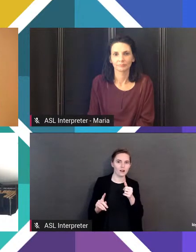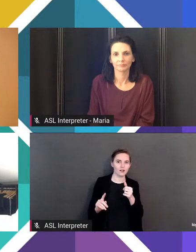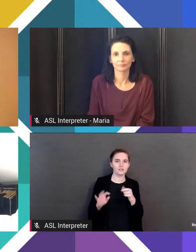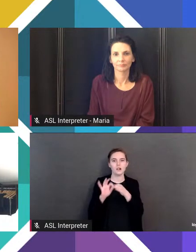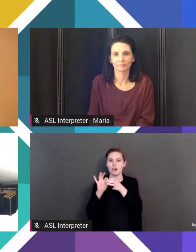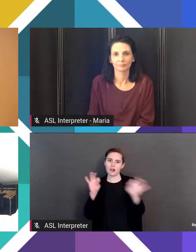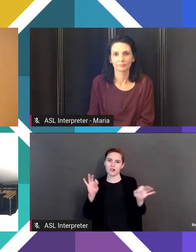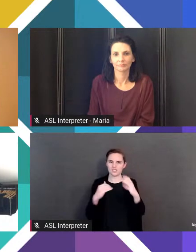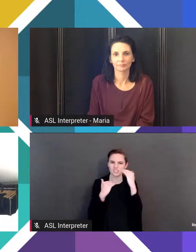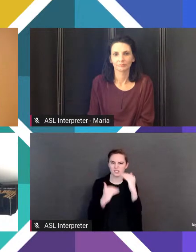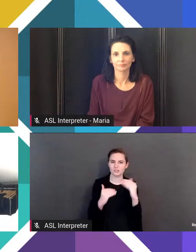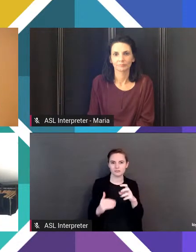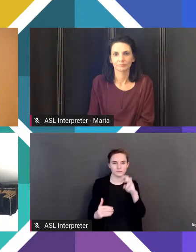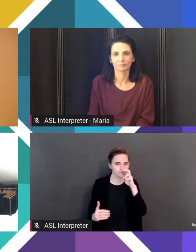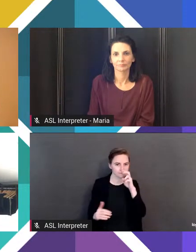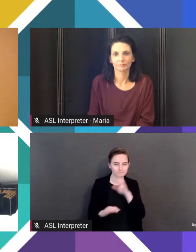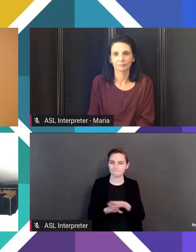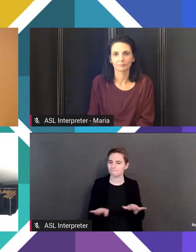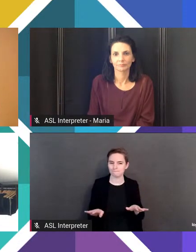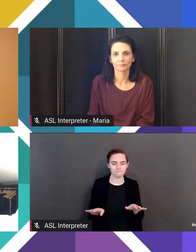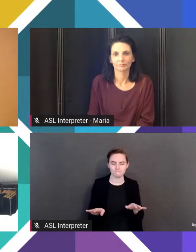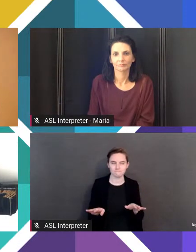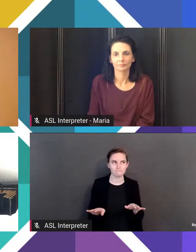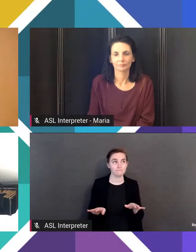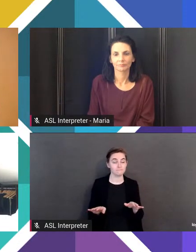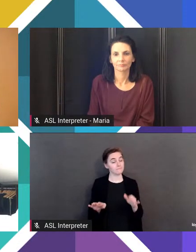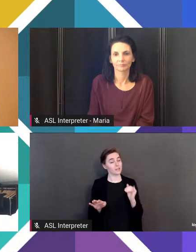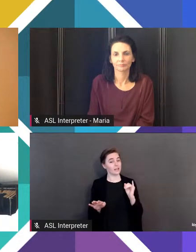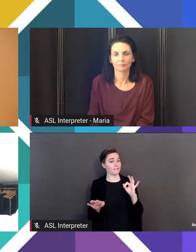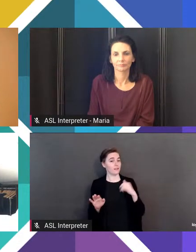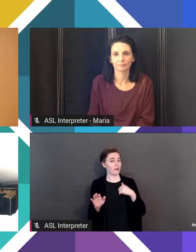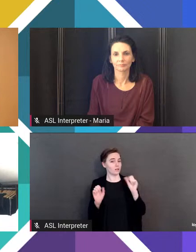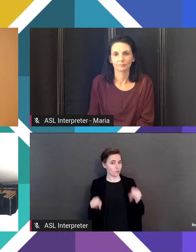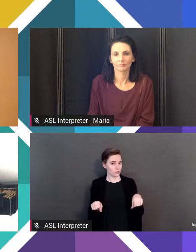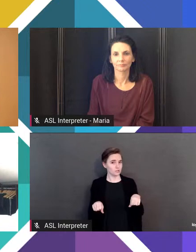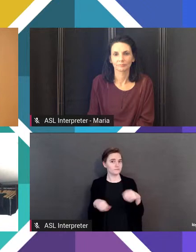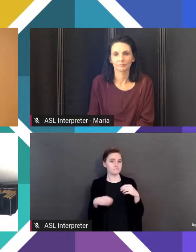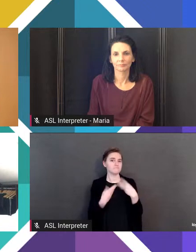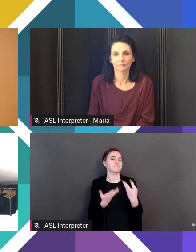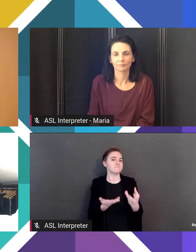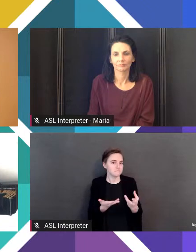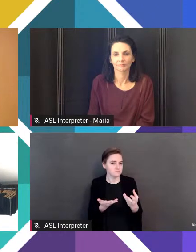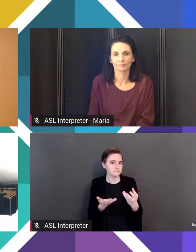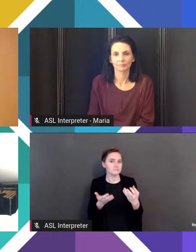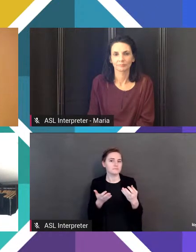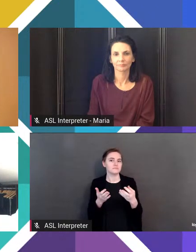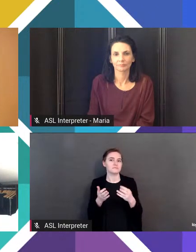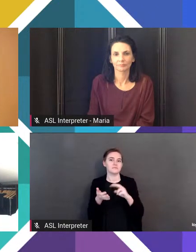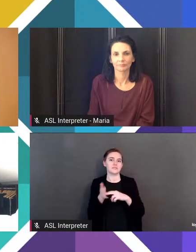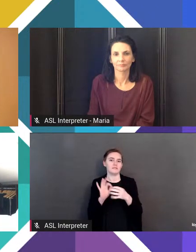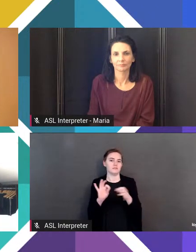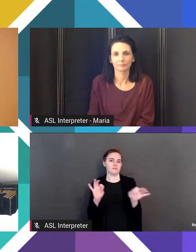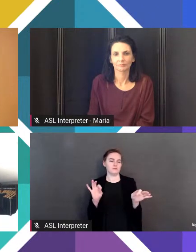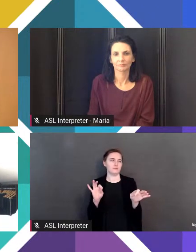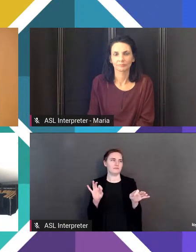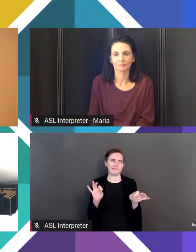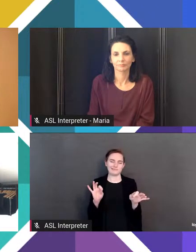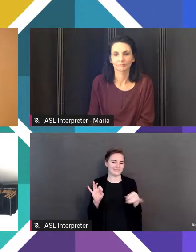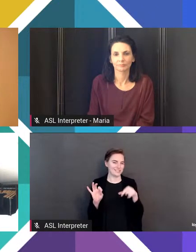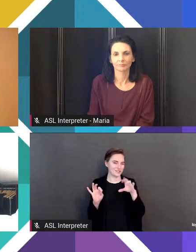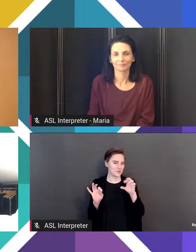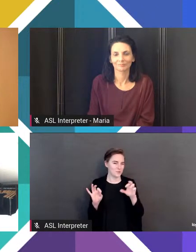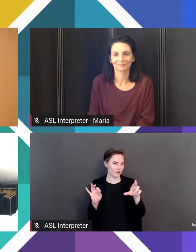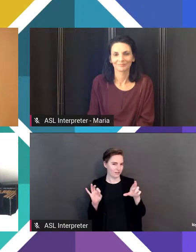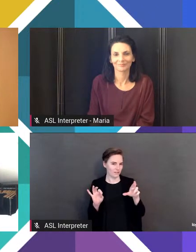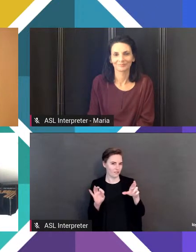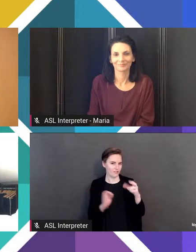think queer art is like, if I could give it any definition, I think queer art is like not giving a crap and like